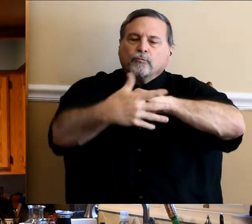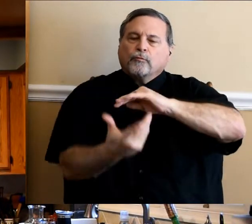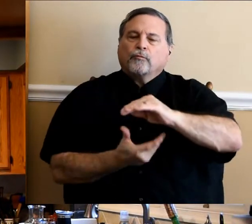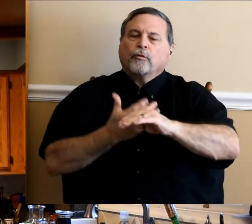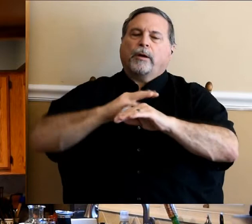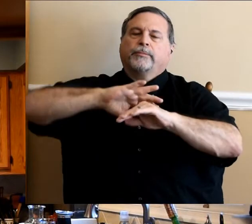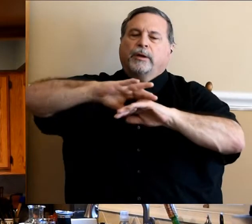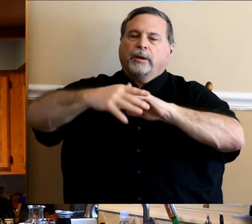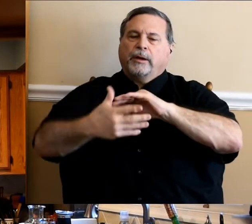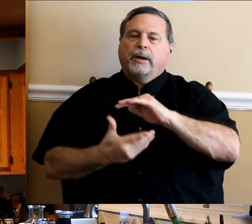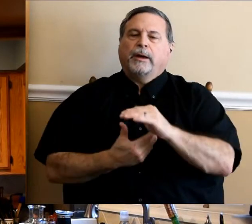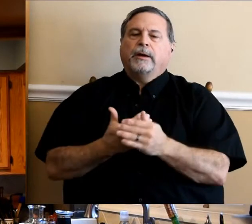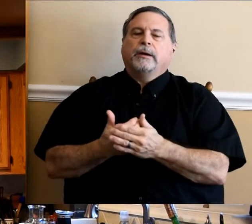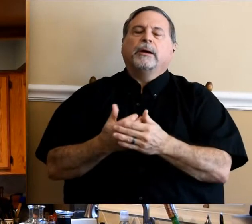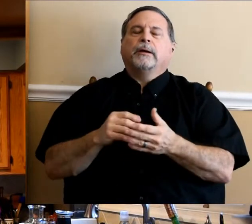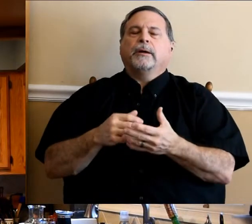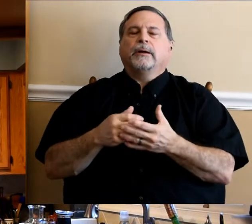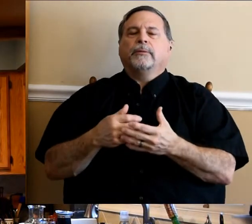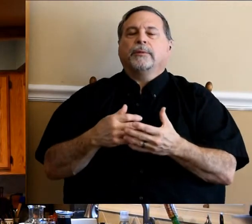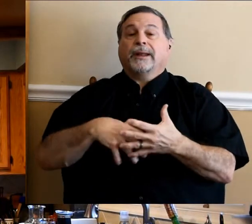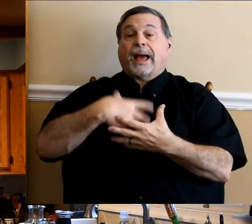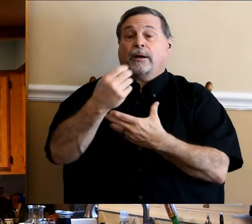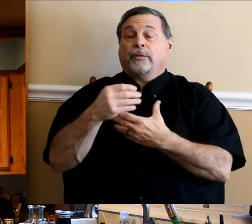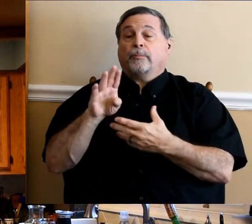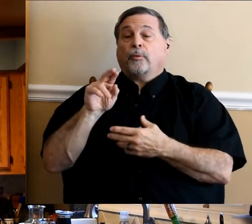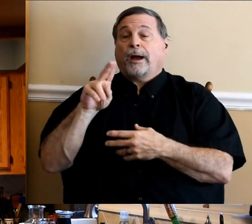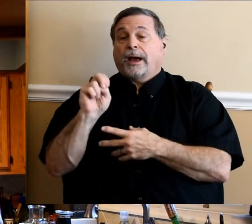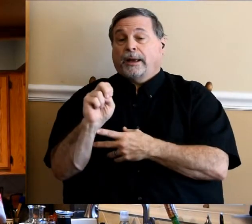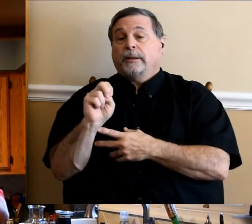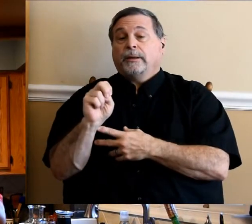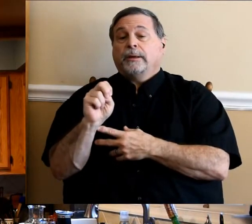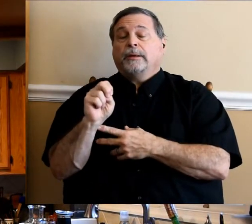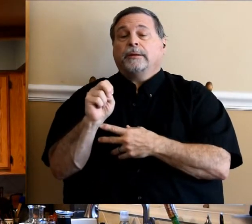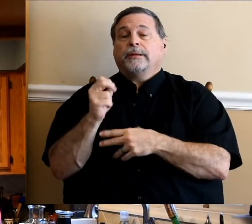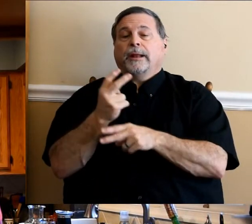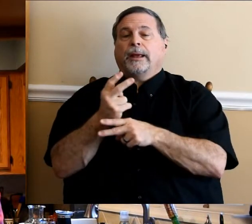the pastrami brisket out of the brine,